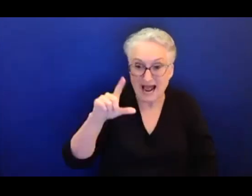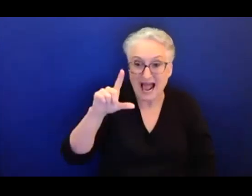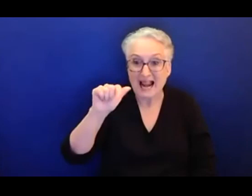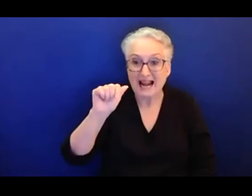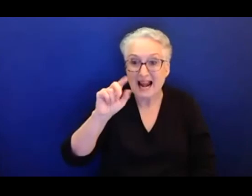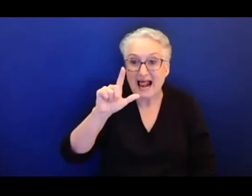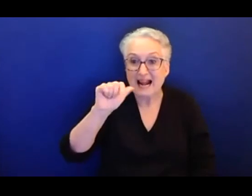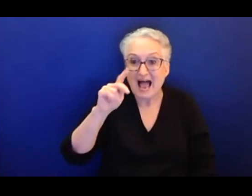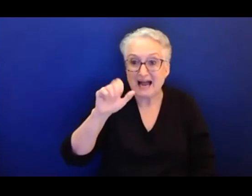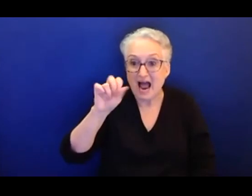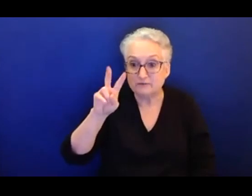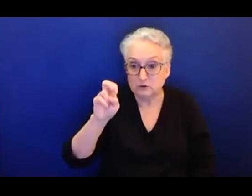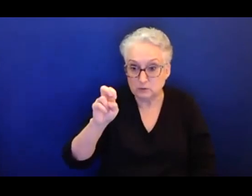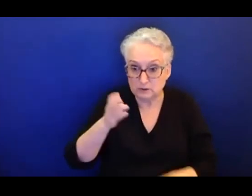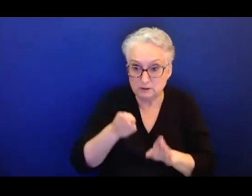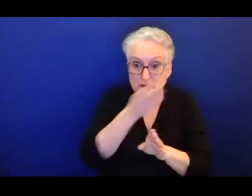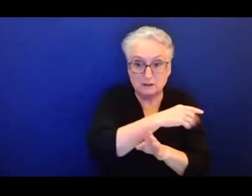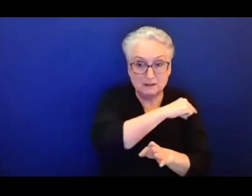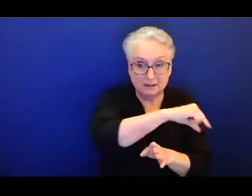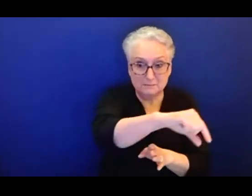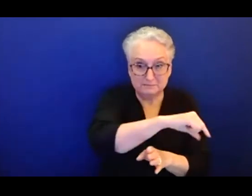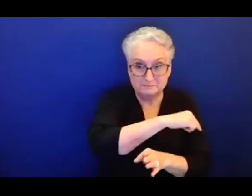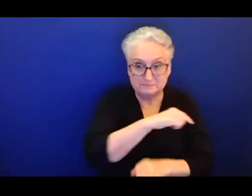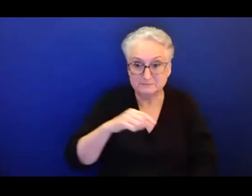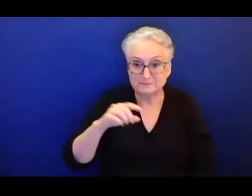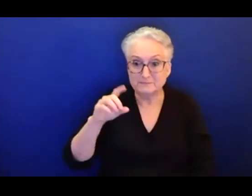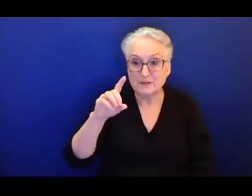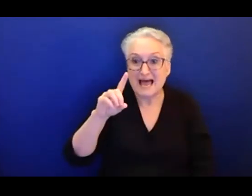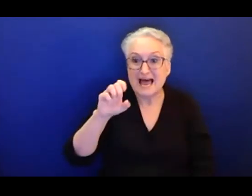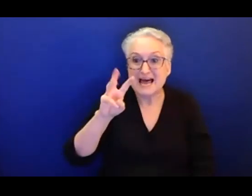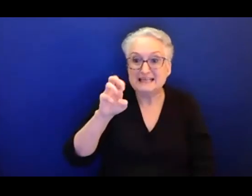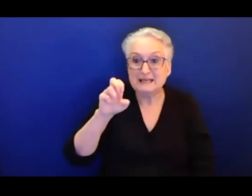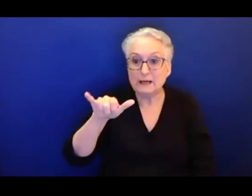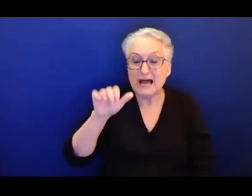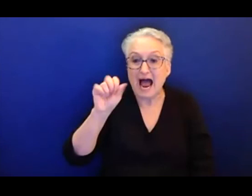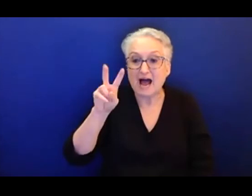help, the liaison will not respond, but that is the targeted area.